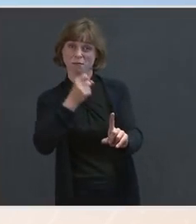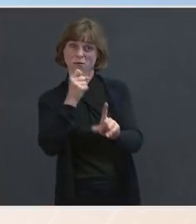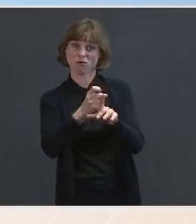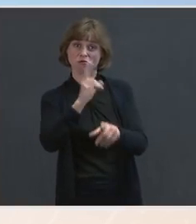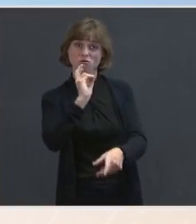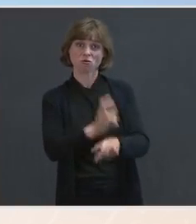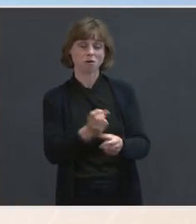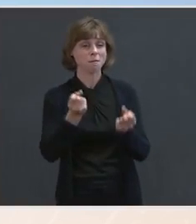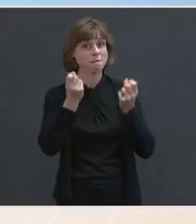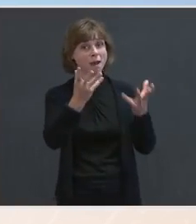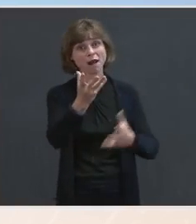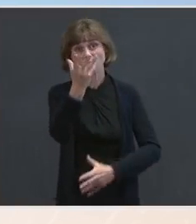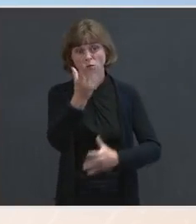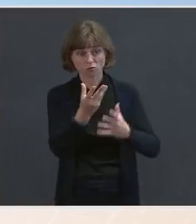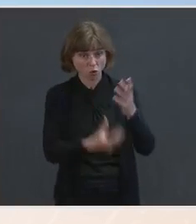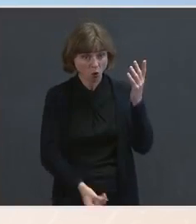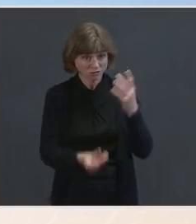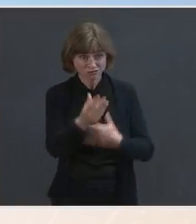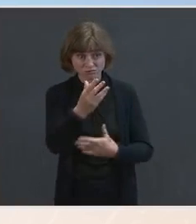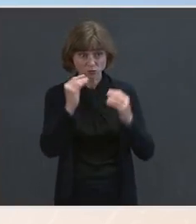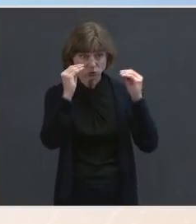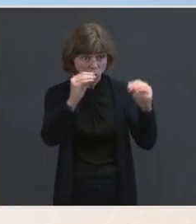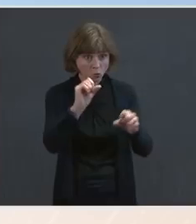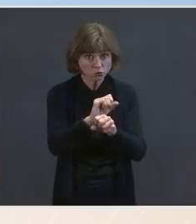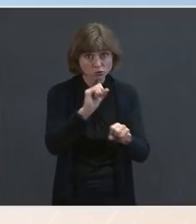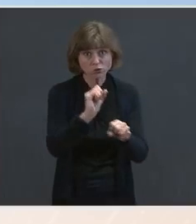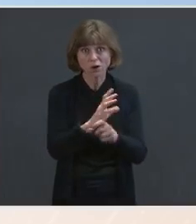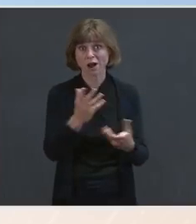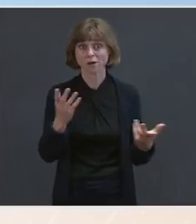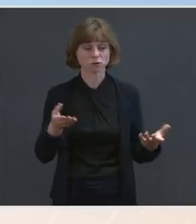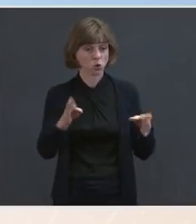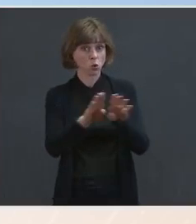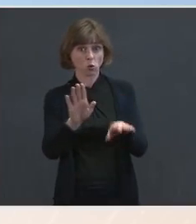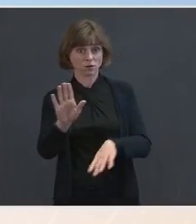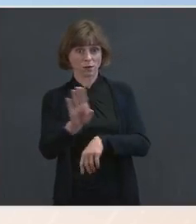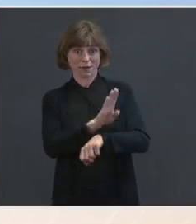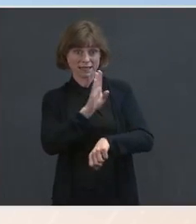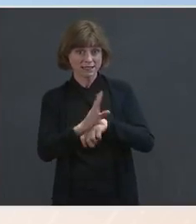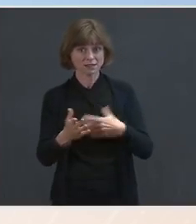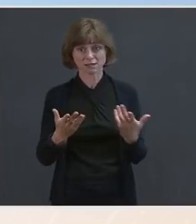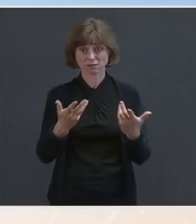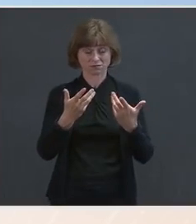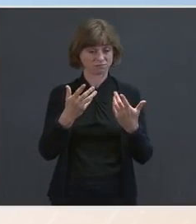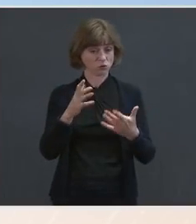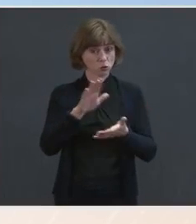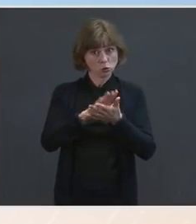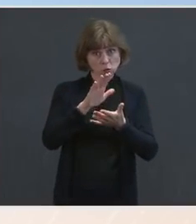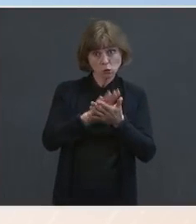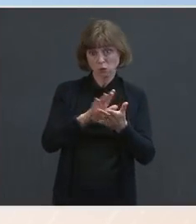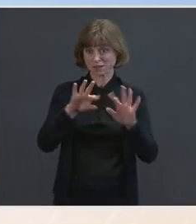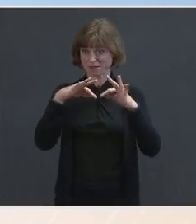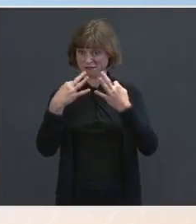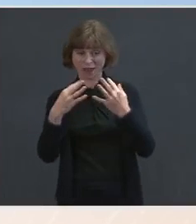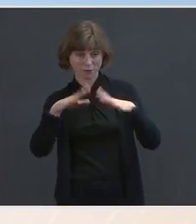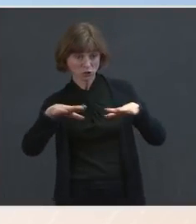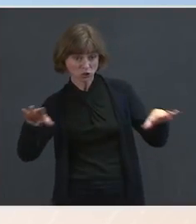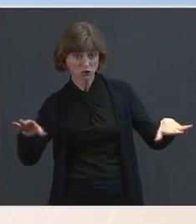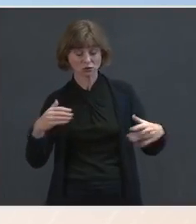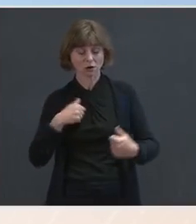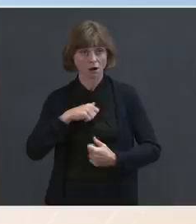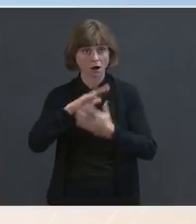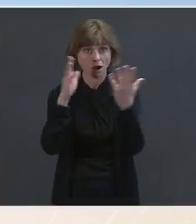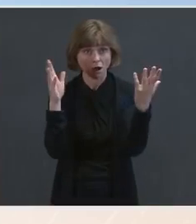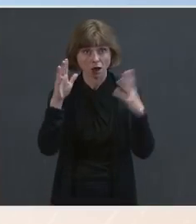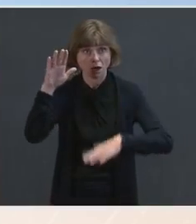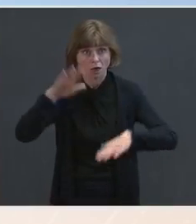have lost jobs, closed businesses, homeschooled their own children, and faced uncertain prospects while our